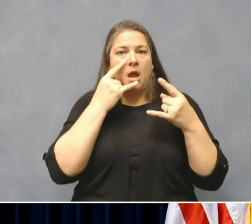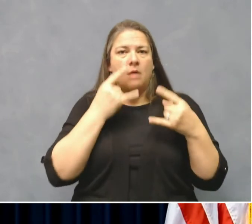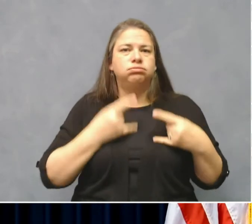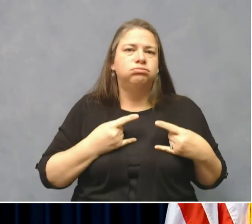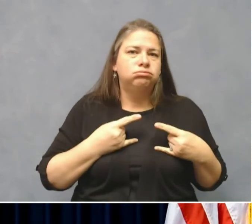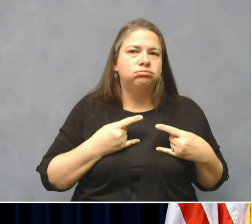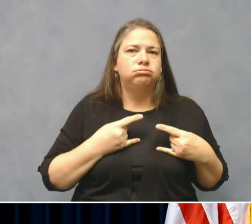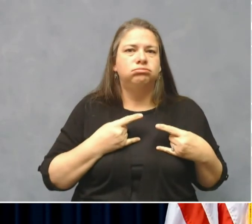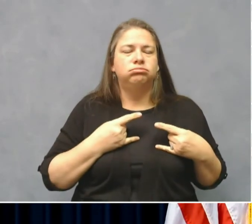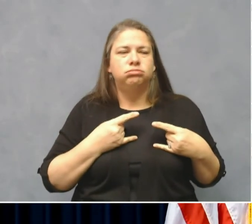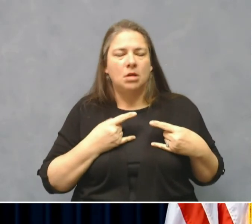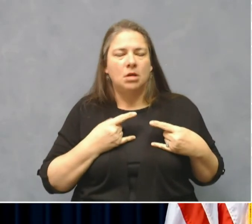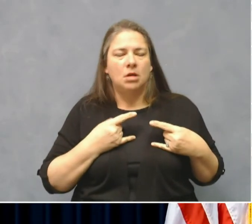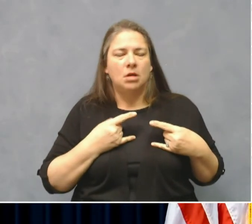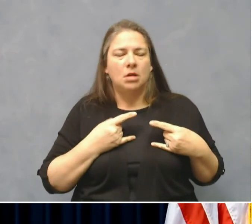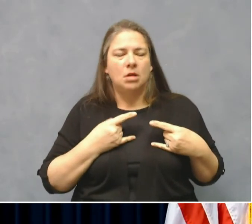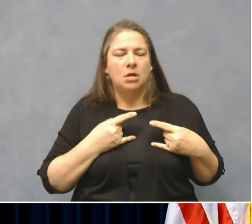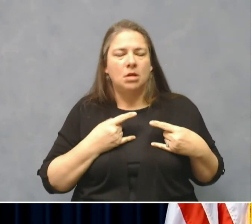contact with one another.